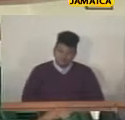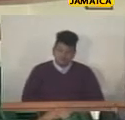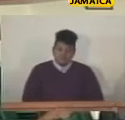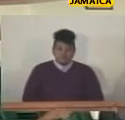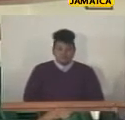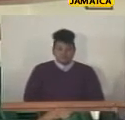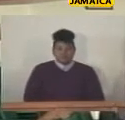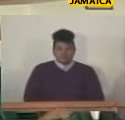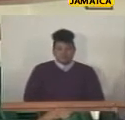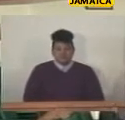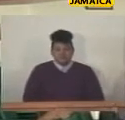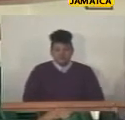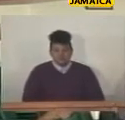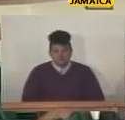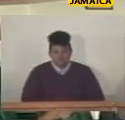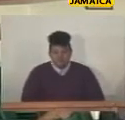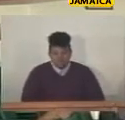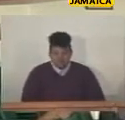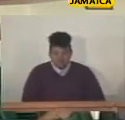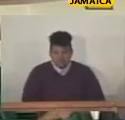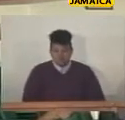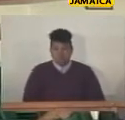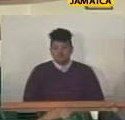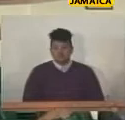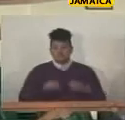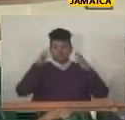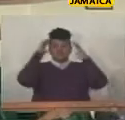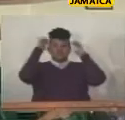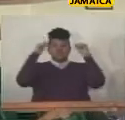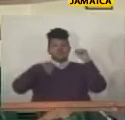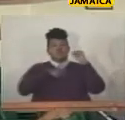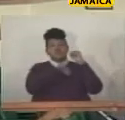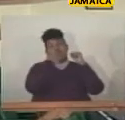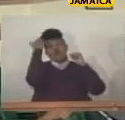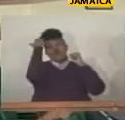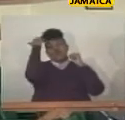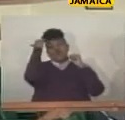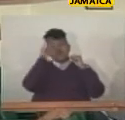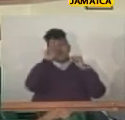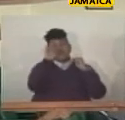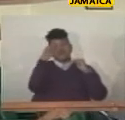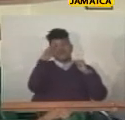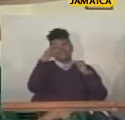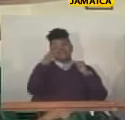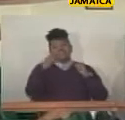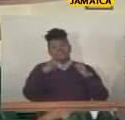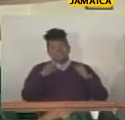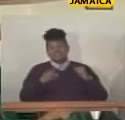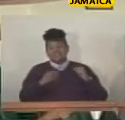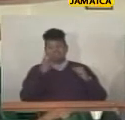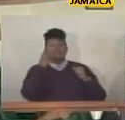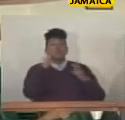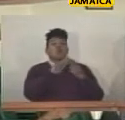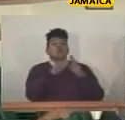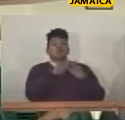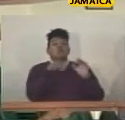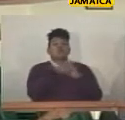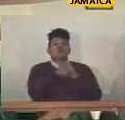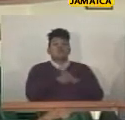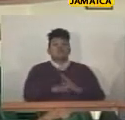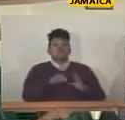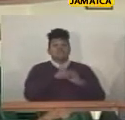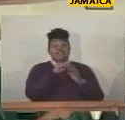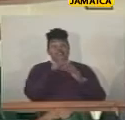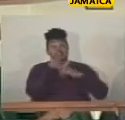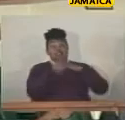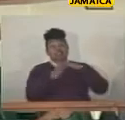Mr. President, we are all aware that 2017 saw the number of murders in the parish of